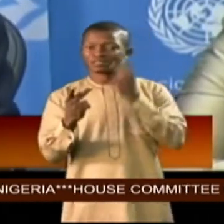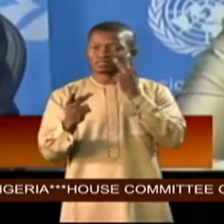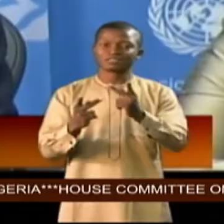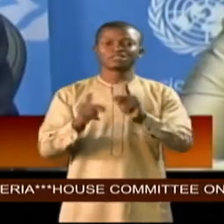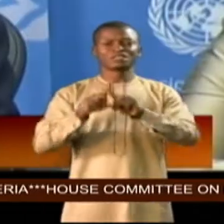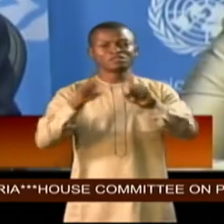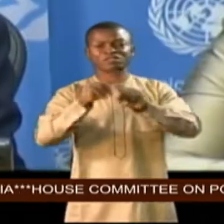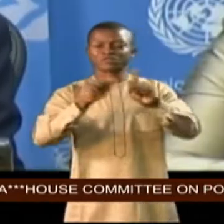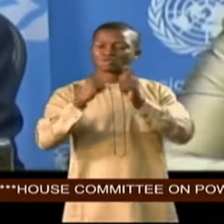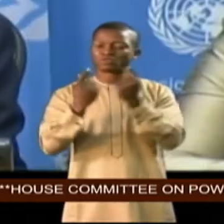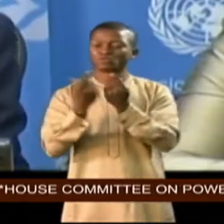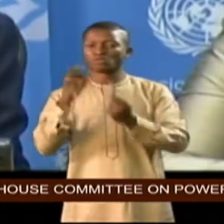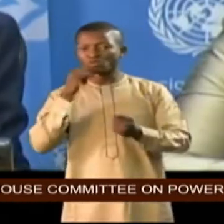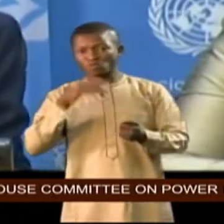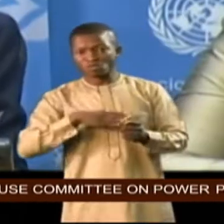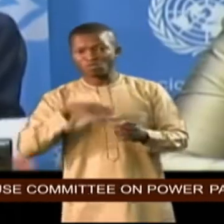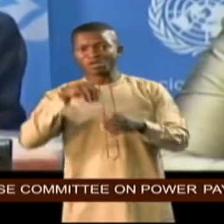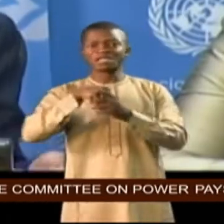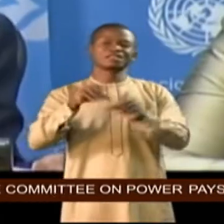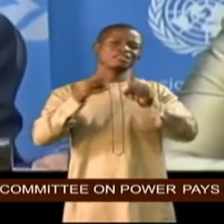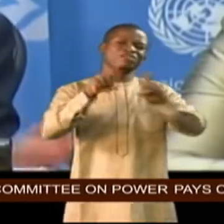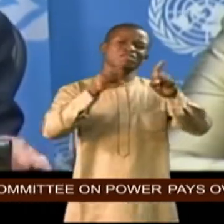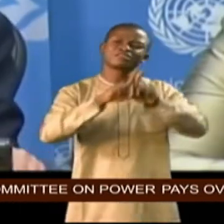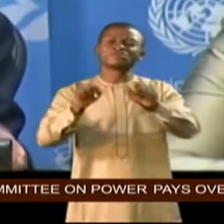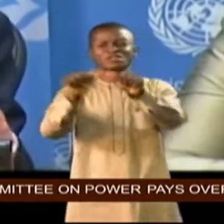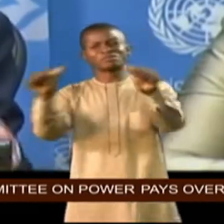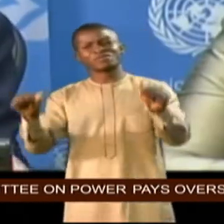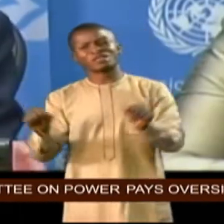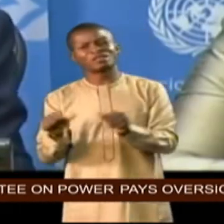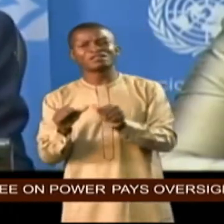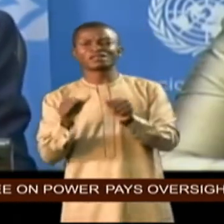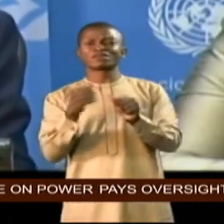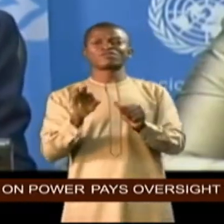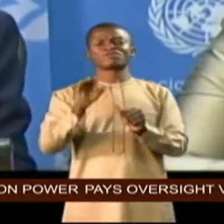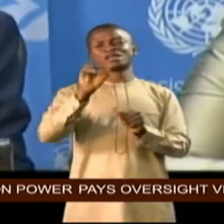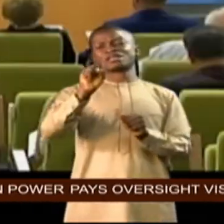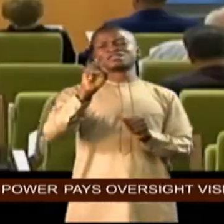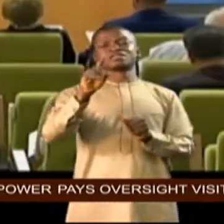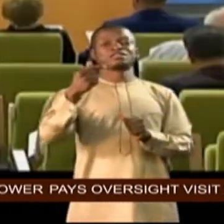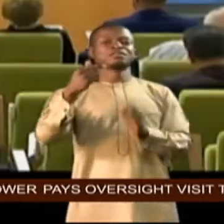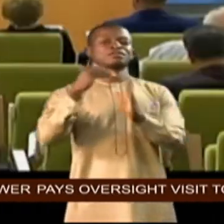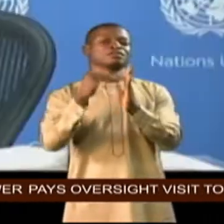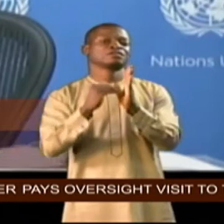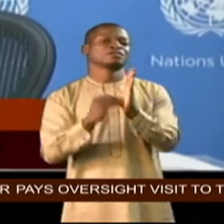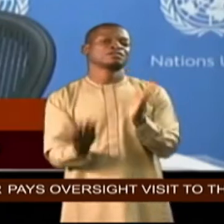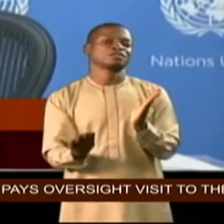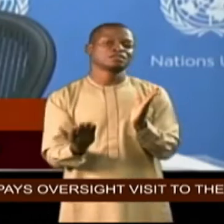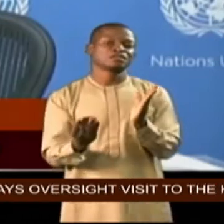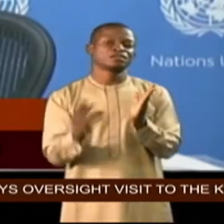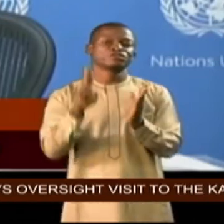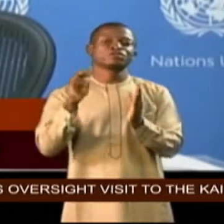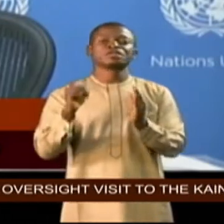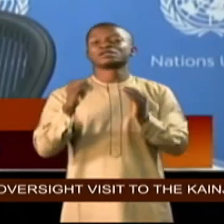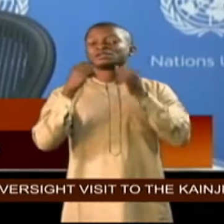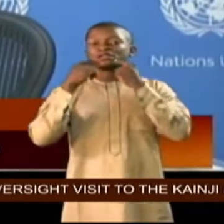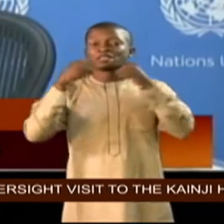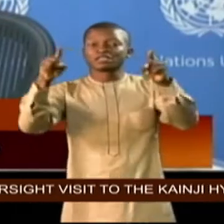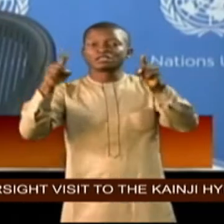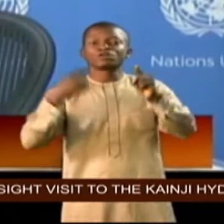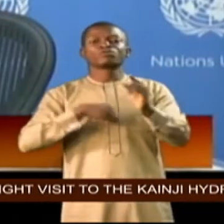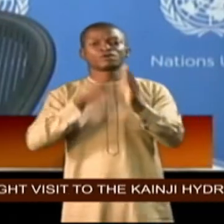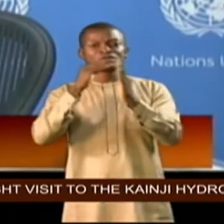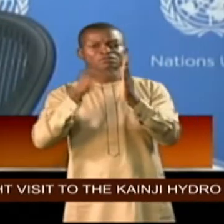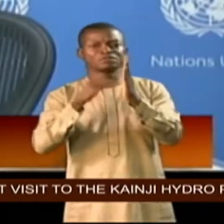women in these countries in different aspects of the SDG agenda. Female genital mutilation, we estimate that at